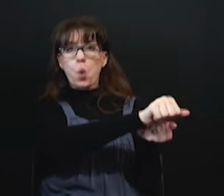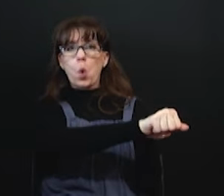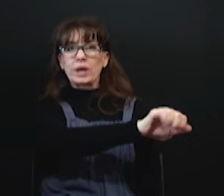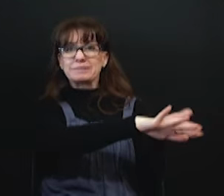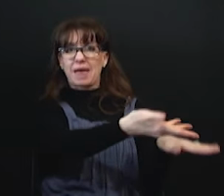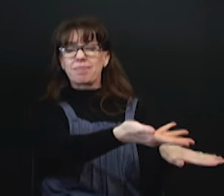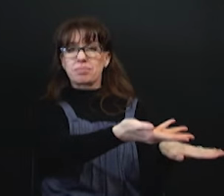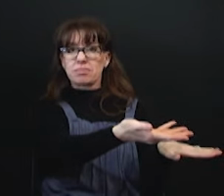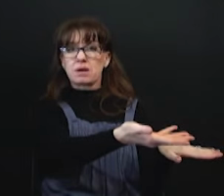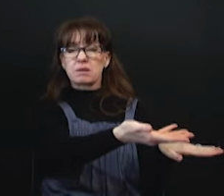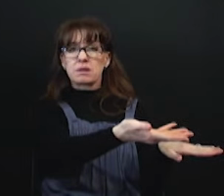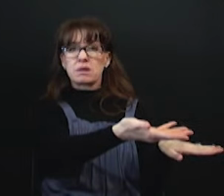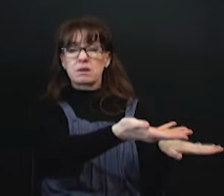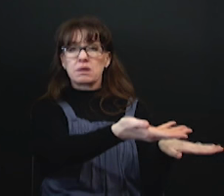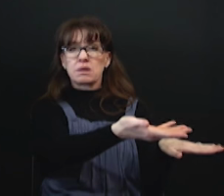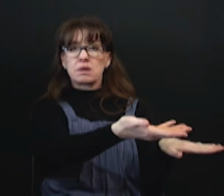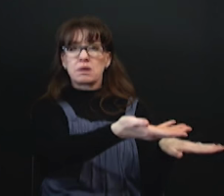death.